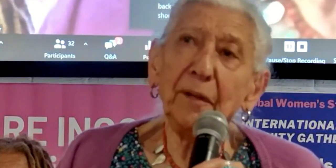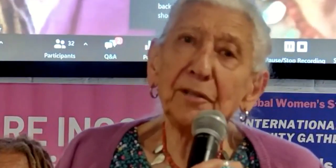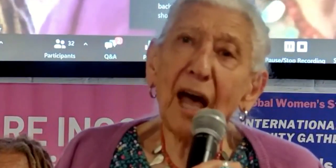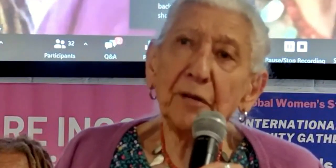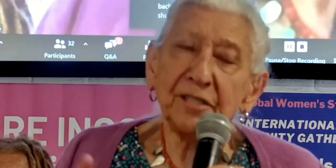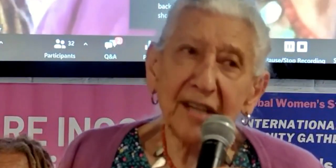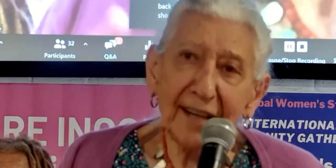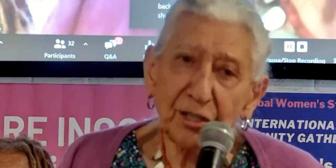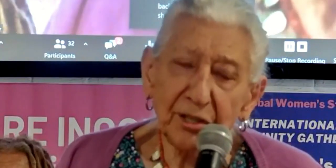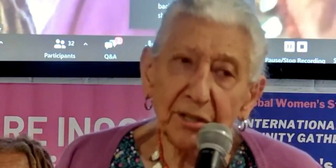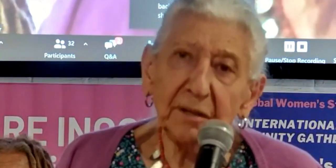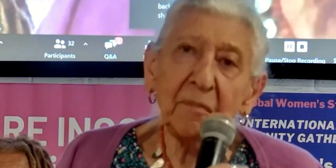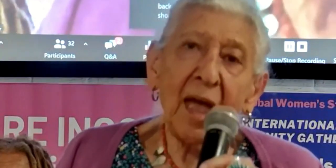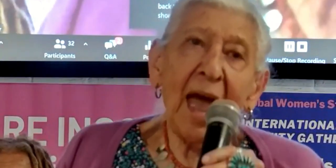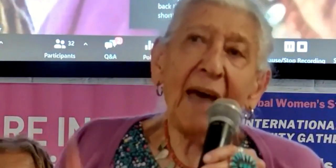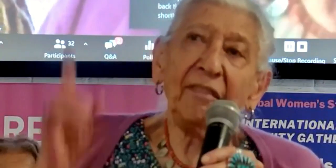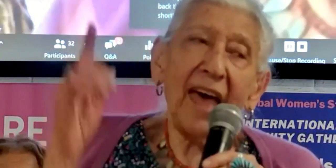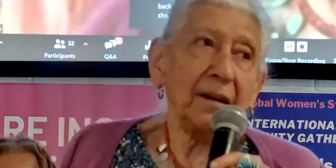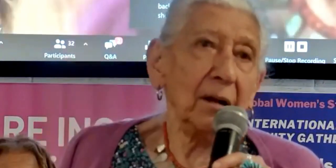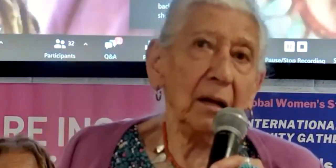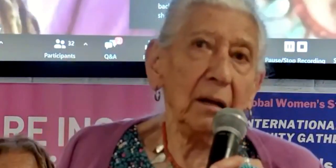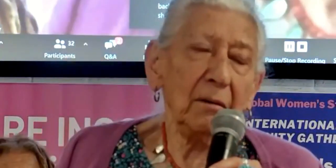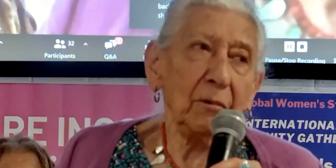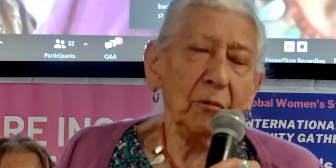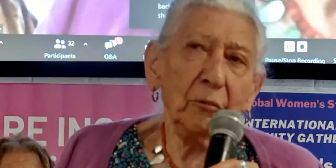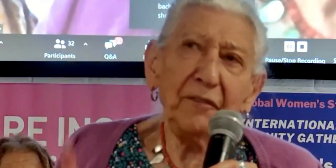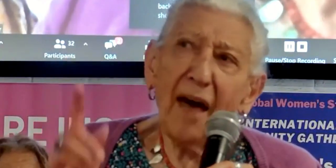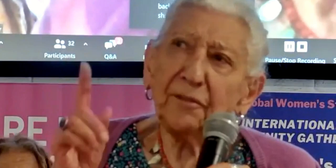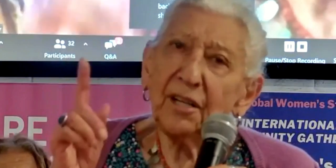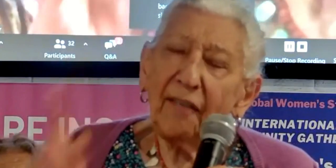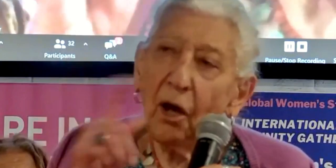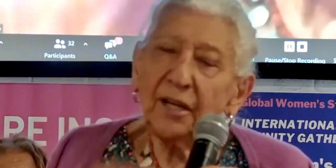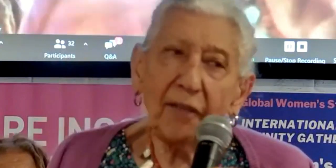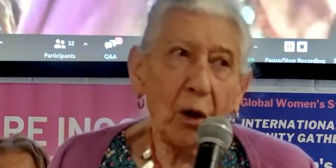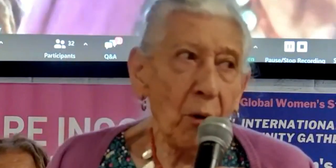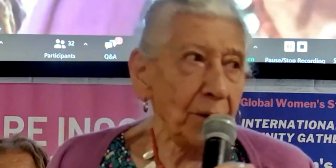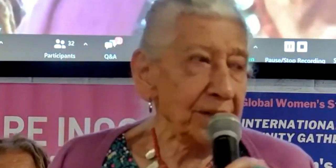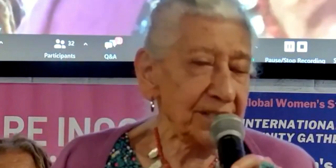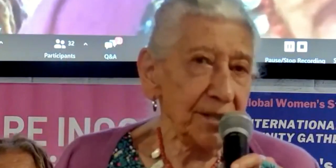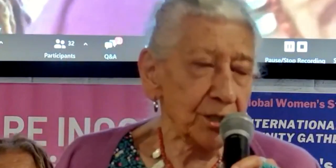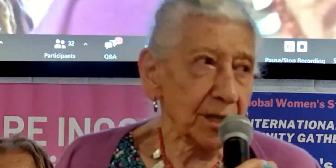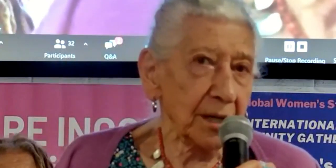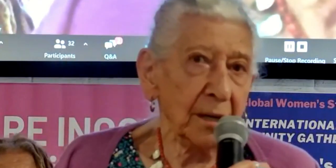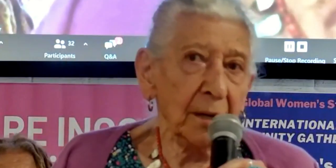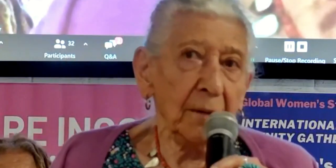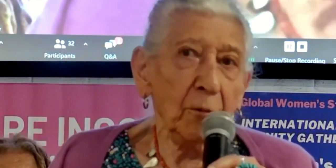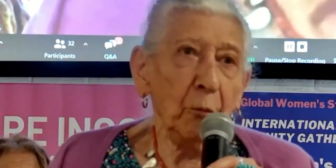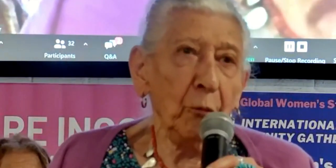We built our international, and then we found another